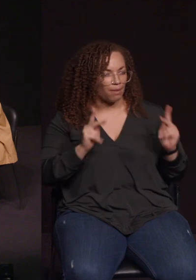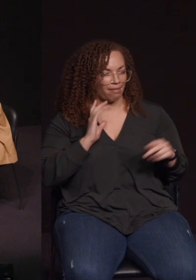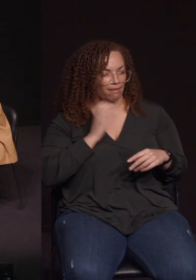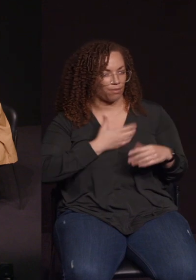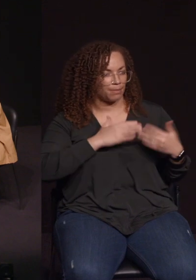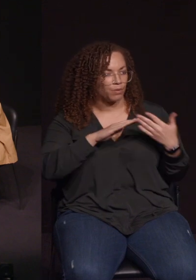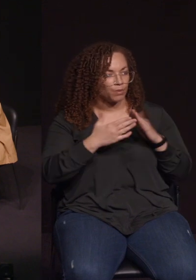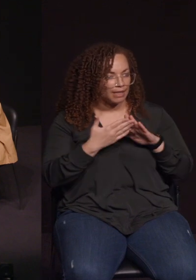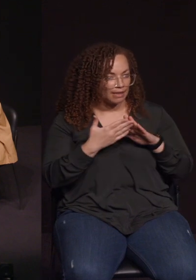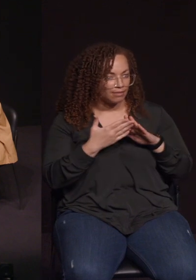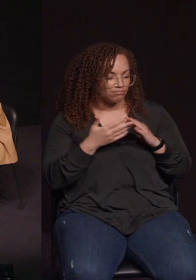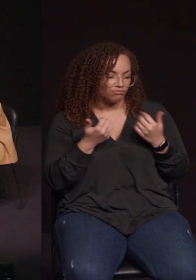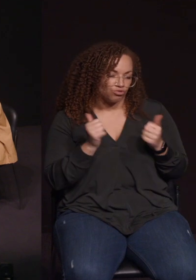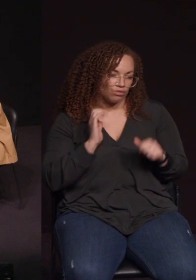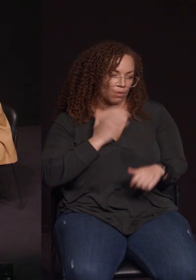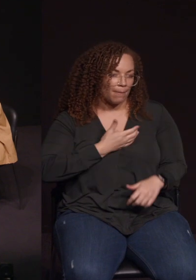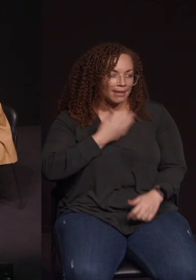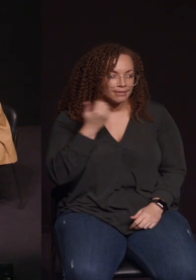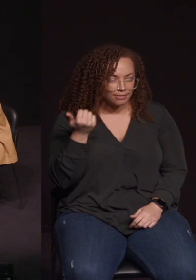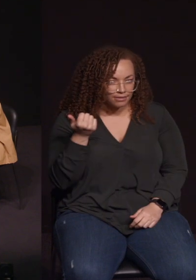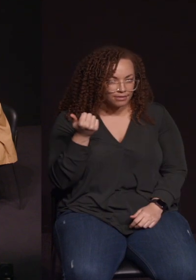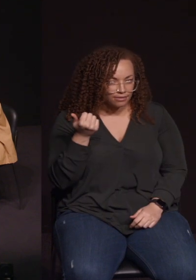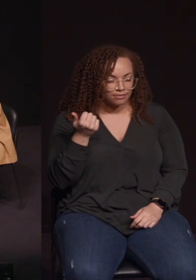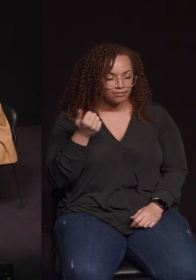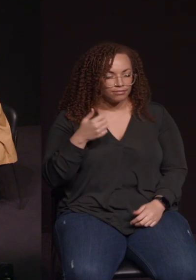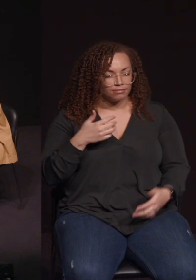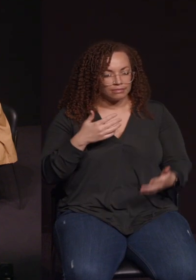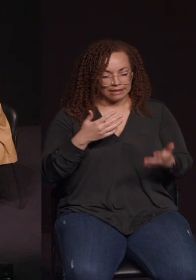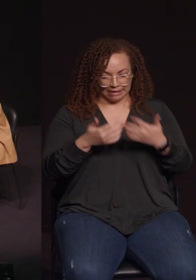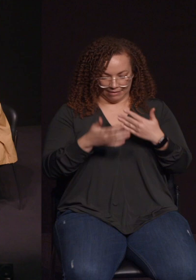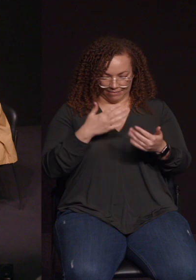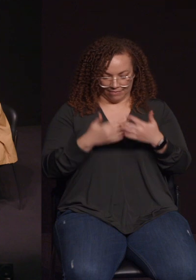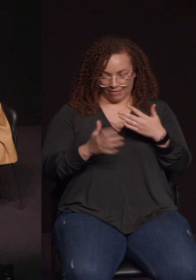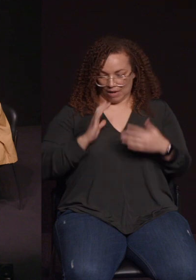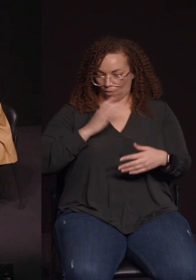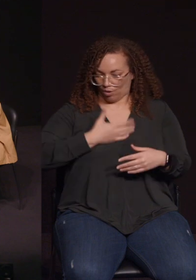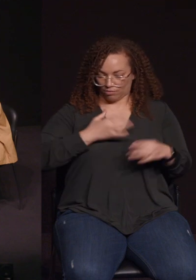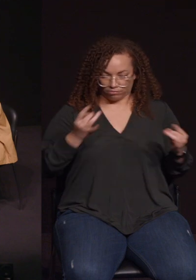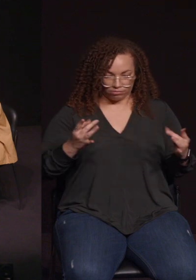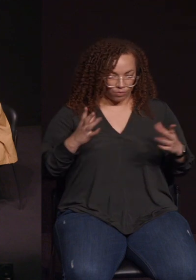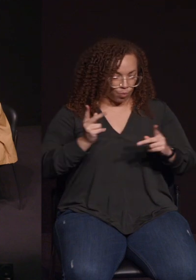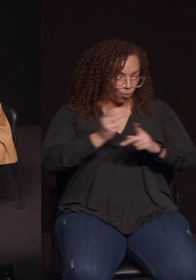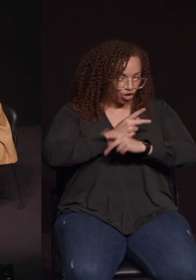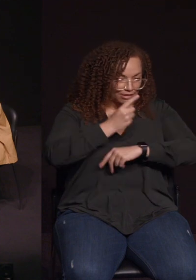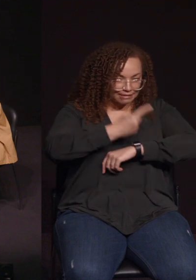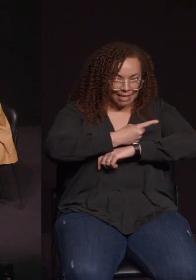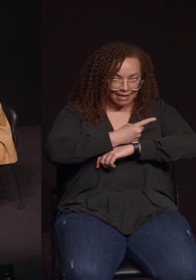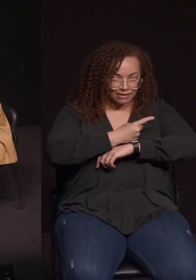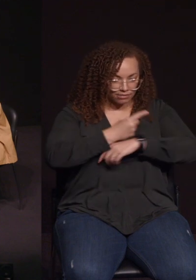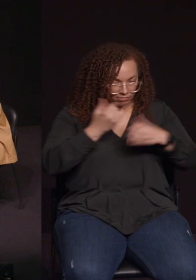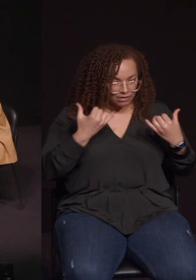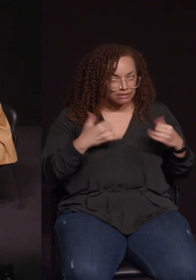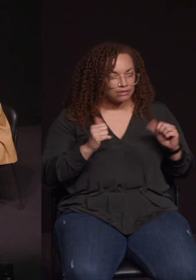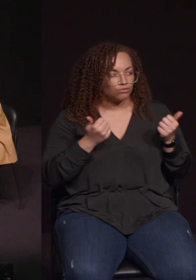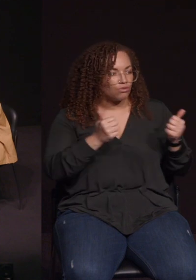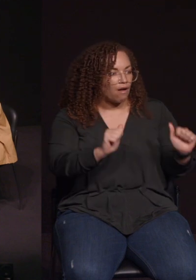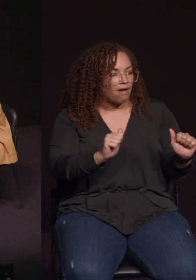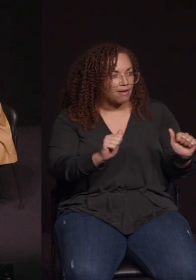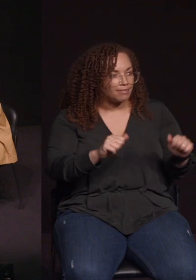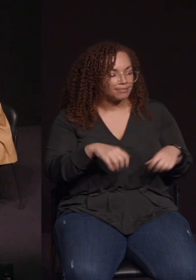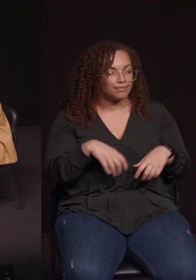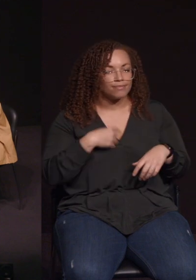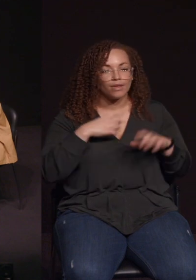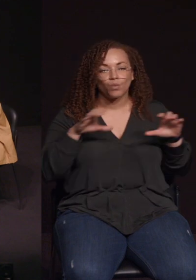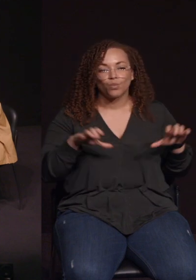of our ability, even on our worst days. You know, I do a grief support series